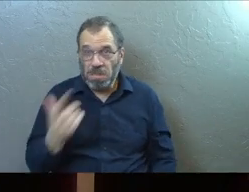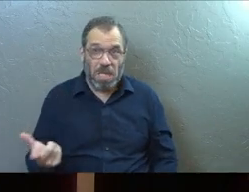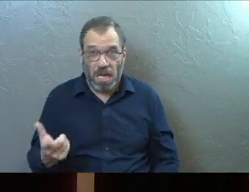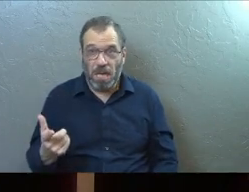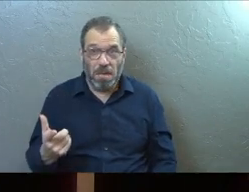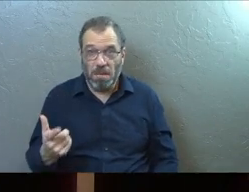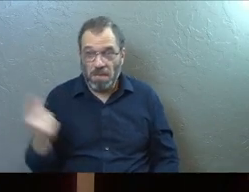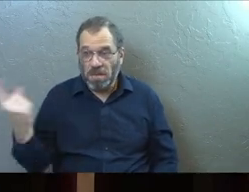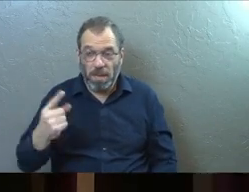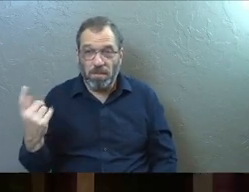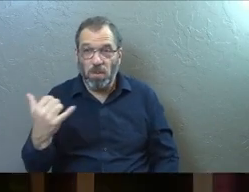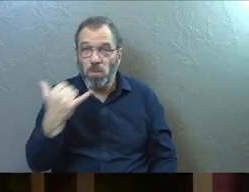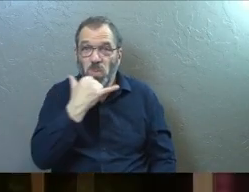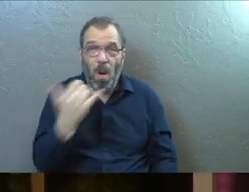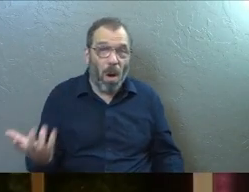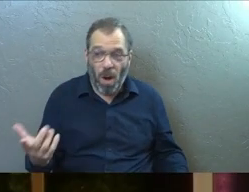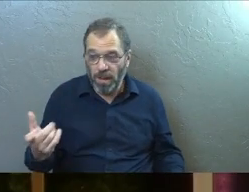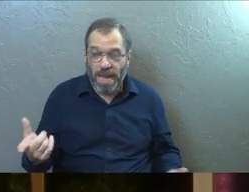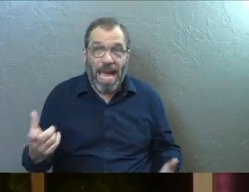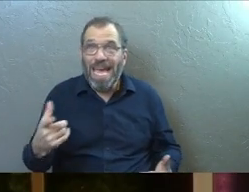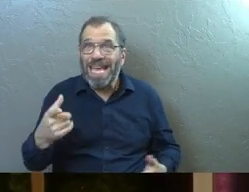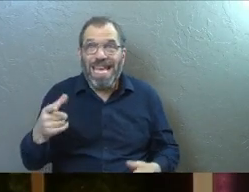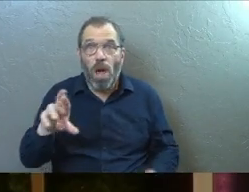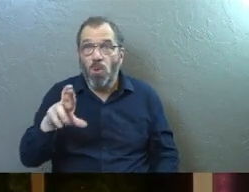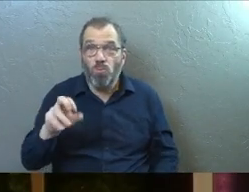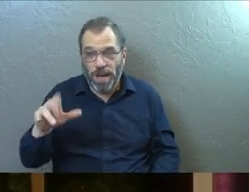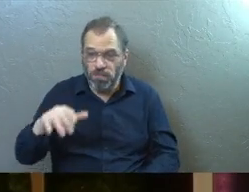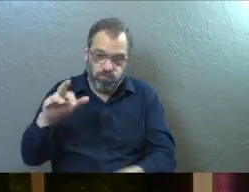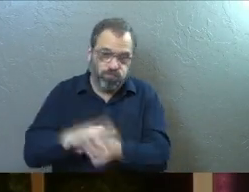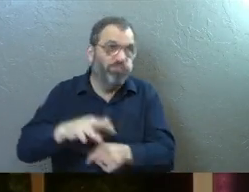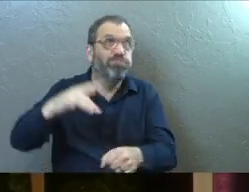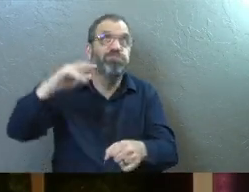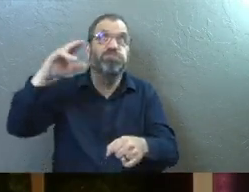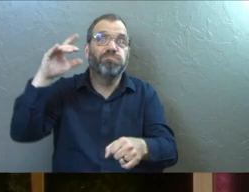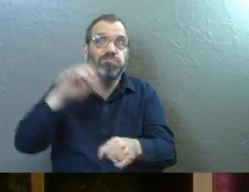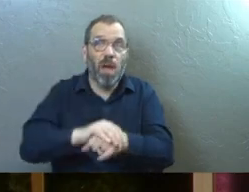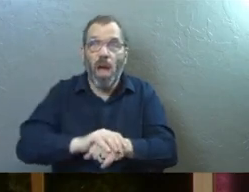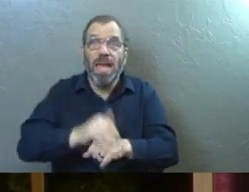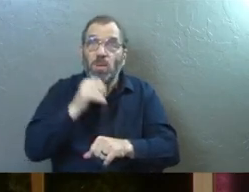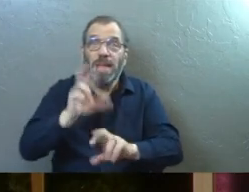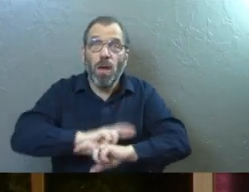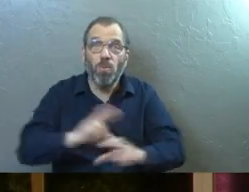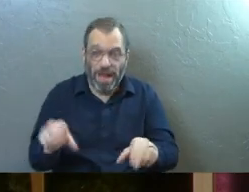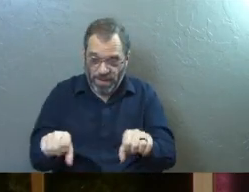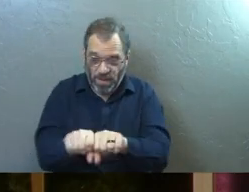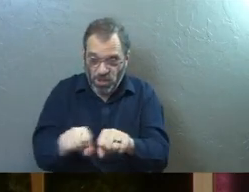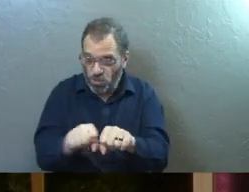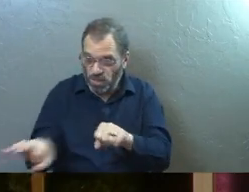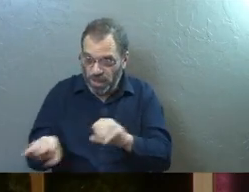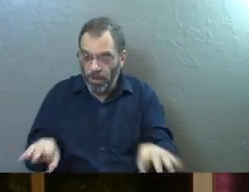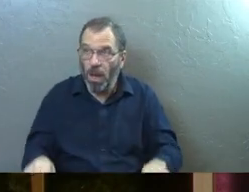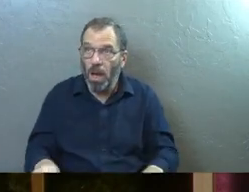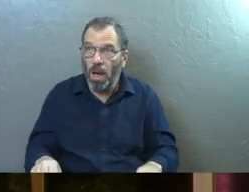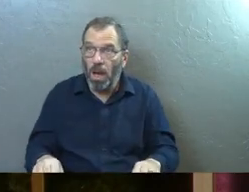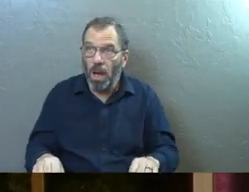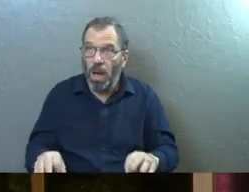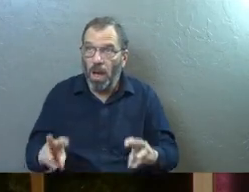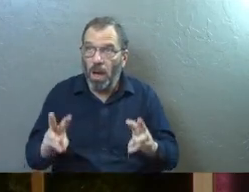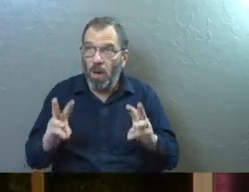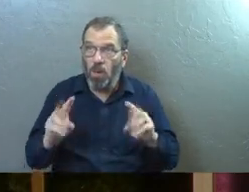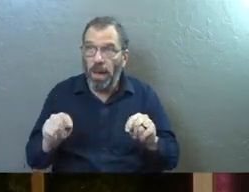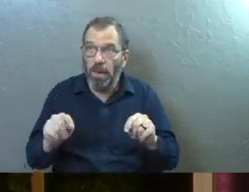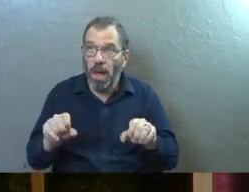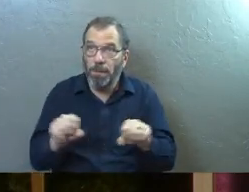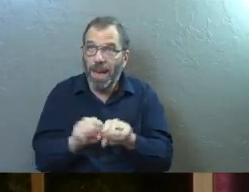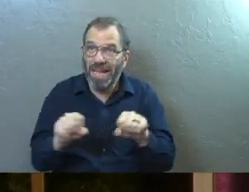alien was living in his brain. Like, he lost his mind because he wasn't prepared for the shoes. He's like, I have to do what?